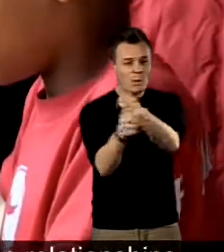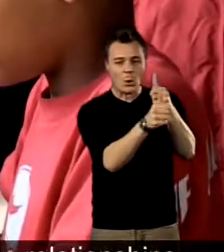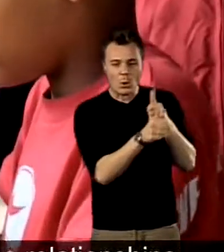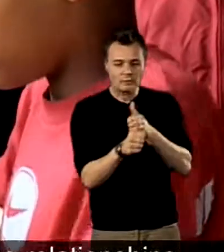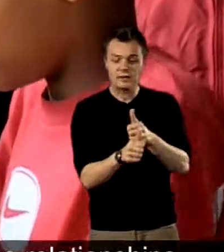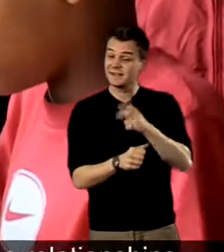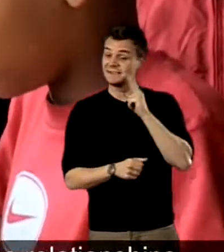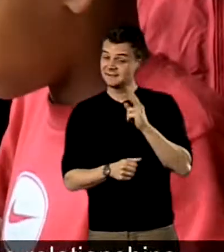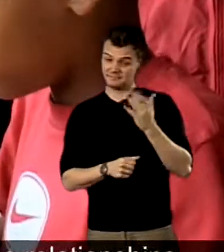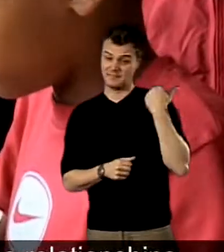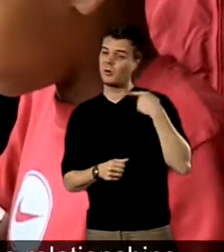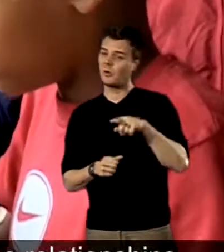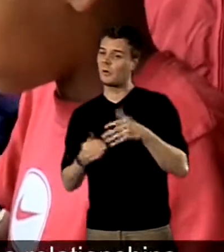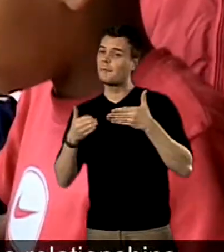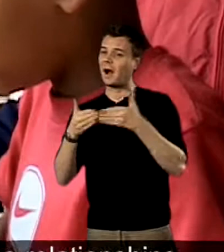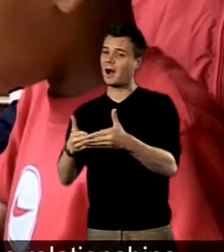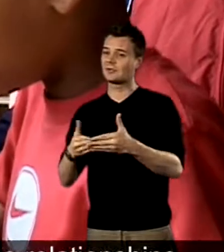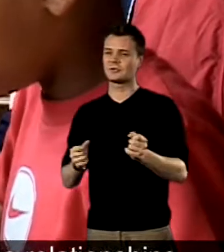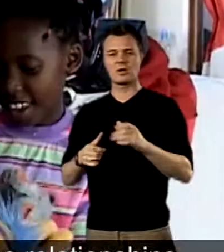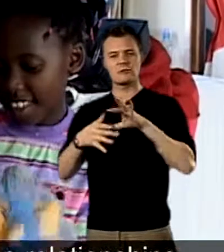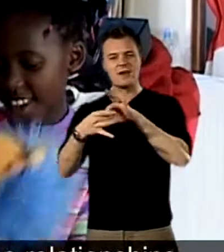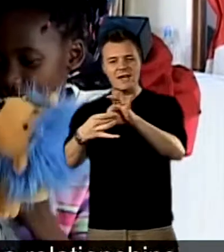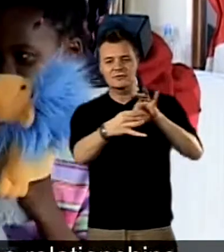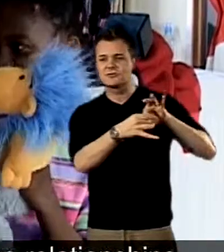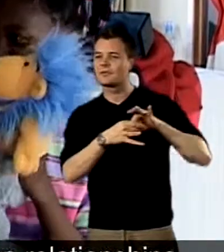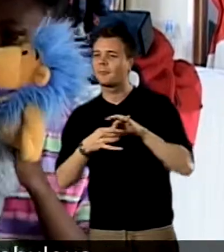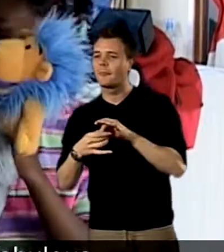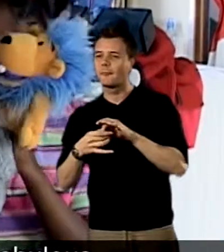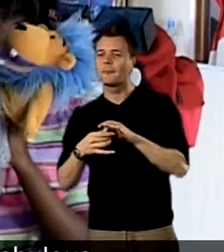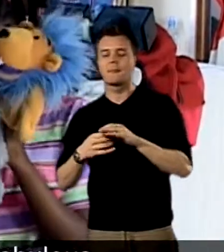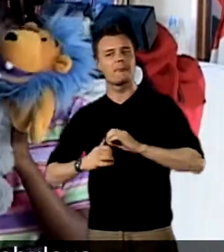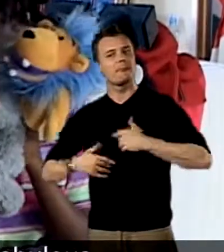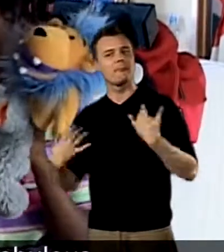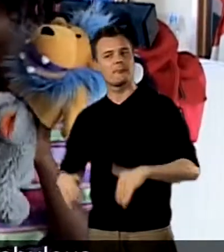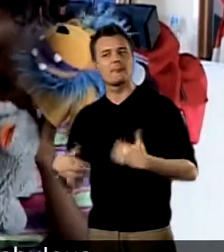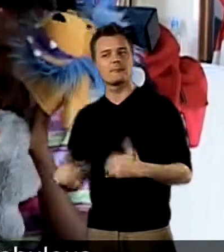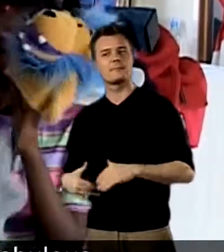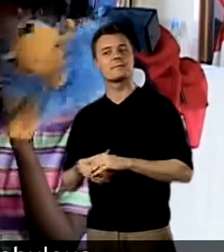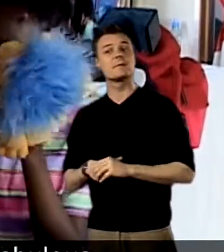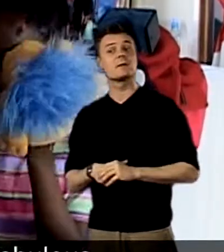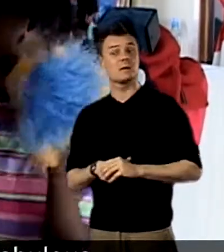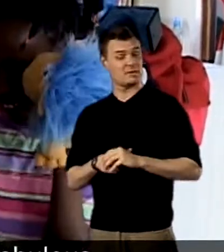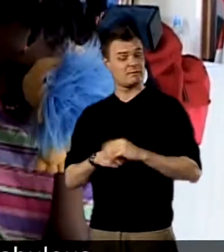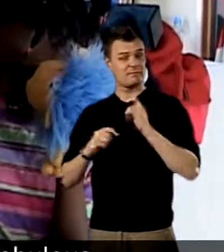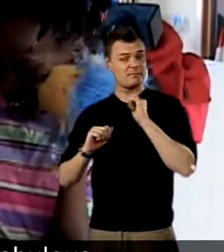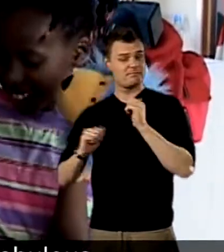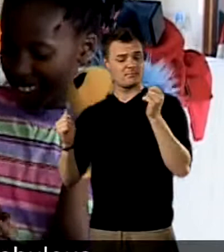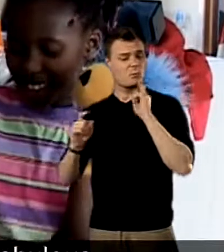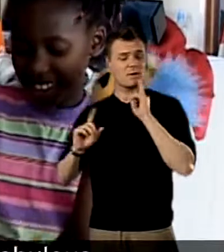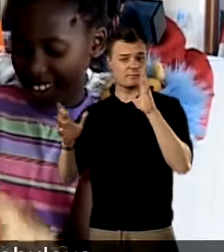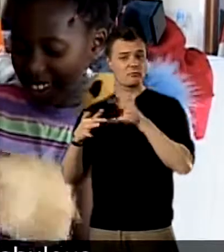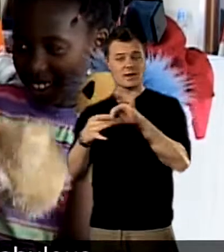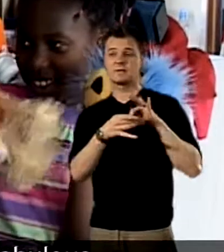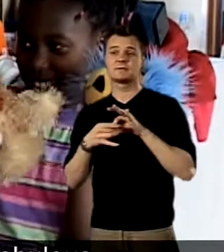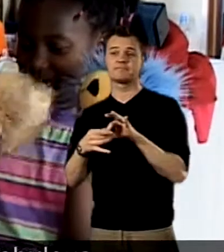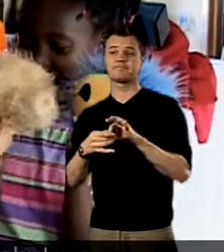will have seen at the barge the relationships between some children and the children with high level support needs were fabulous, just wonderful. I